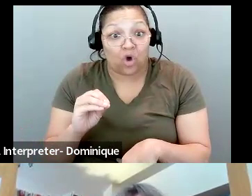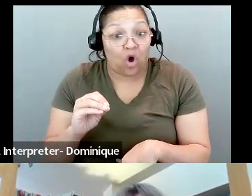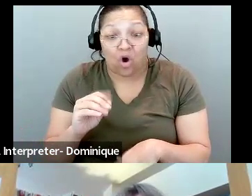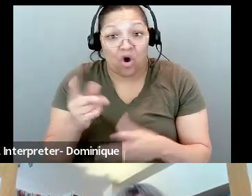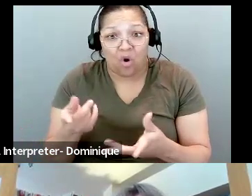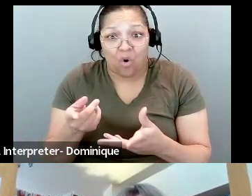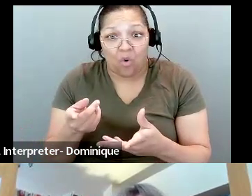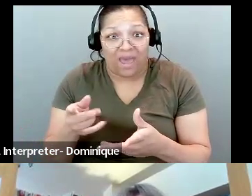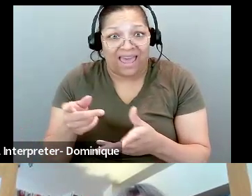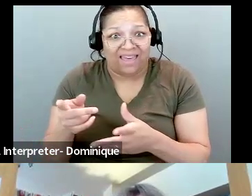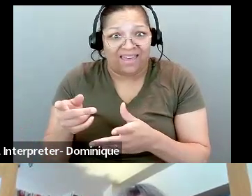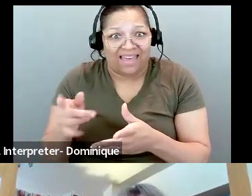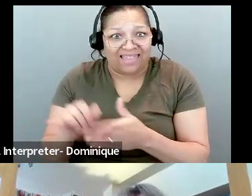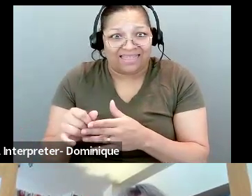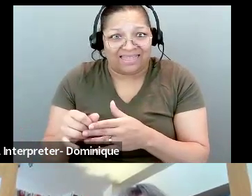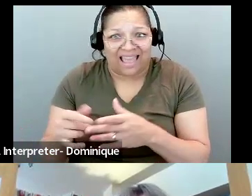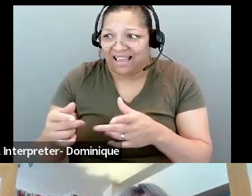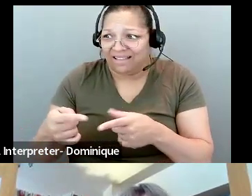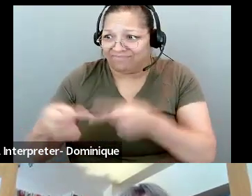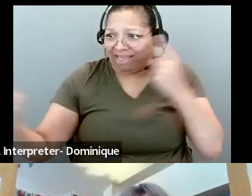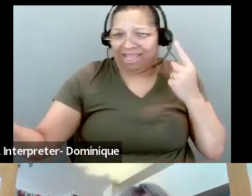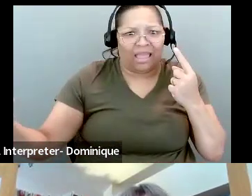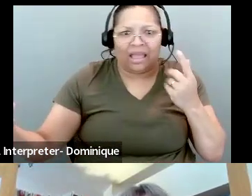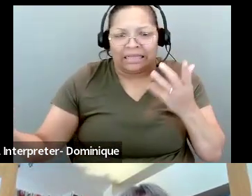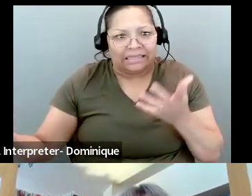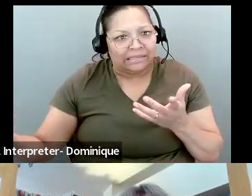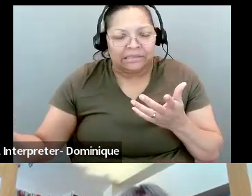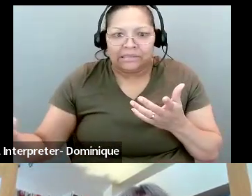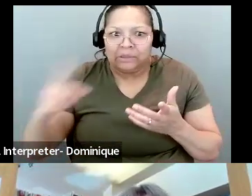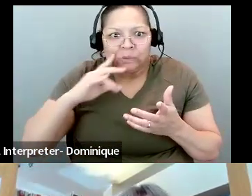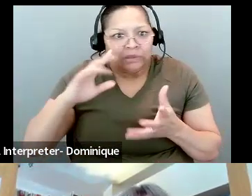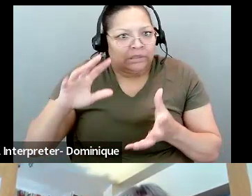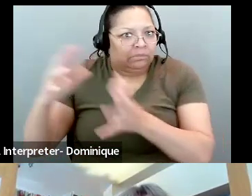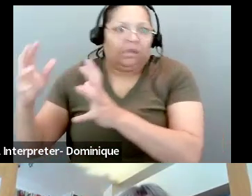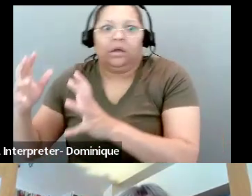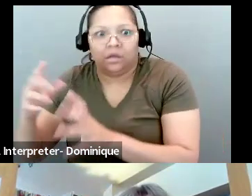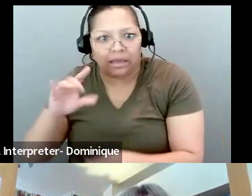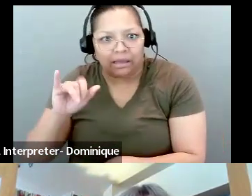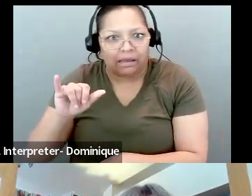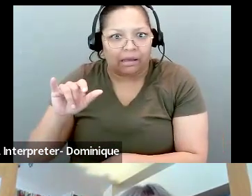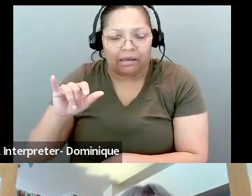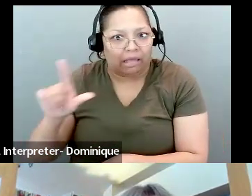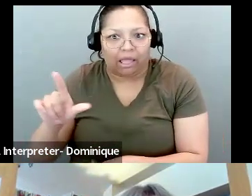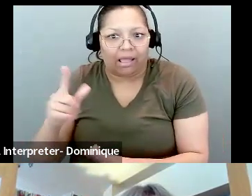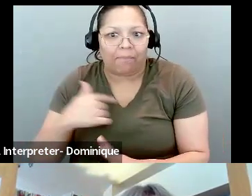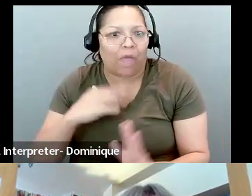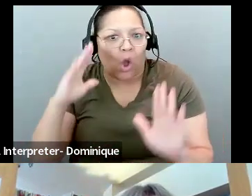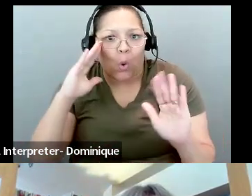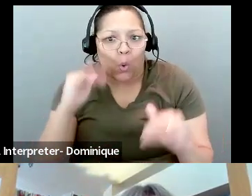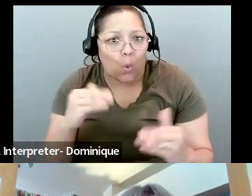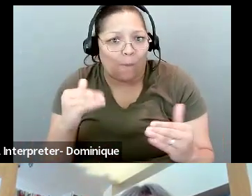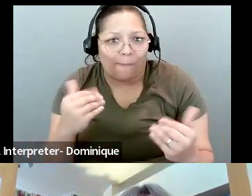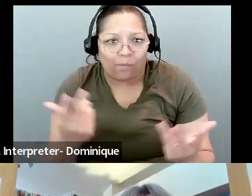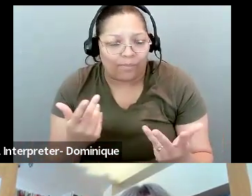is just, you know, it's just going to rock IL. I mean, my hope is that,